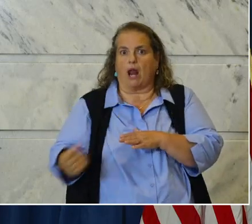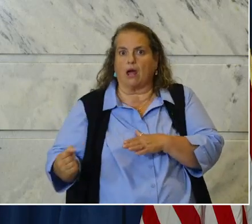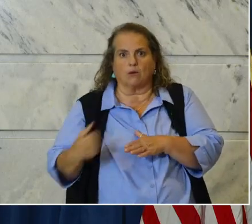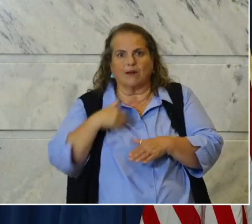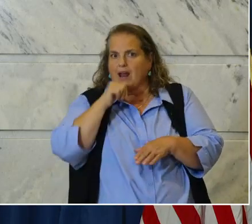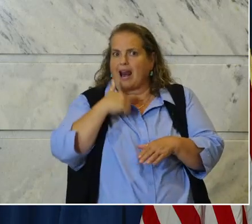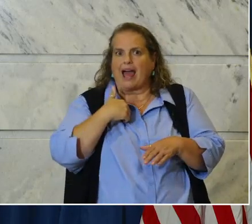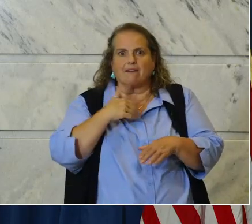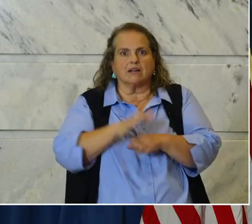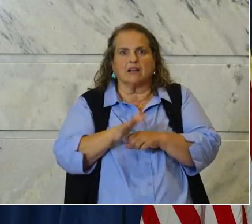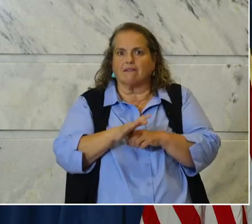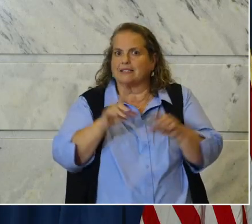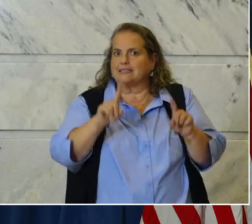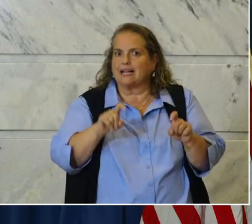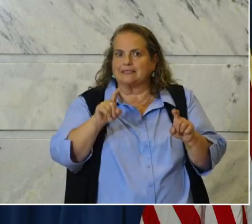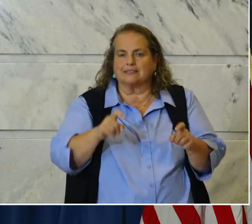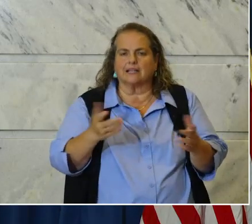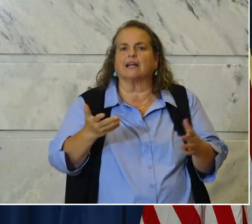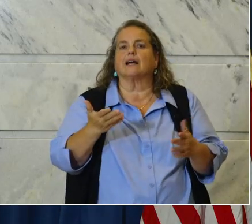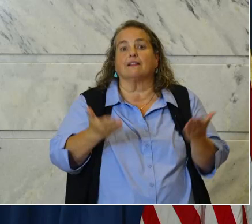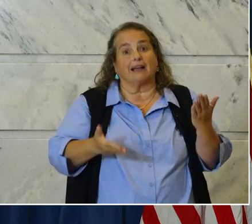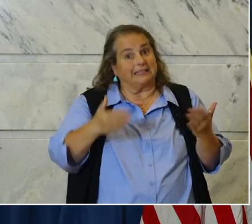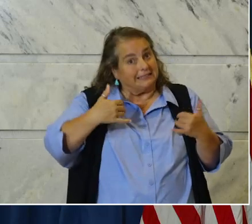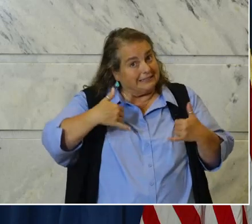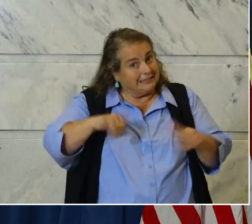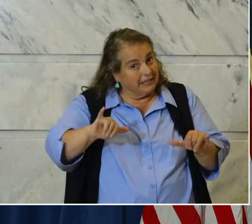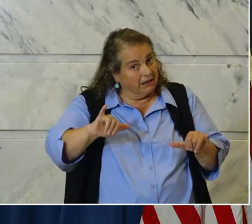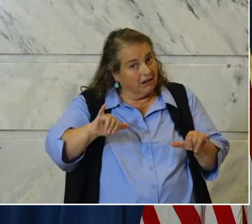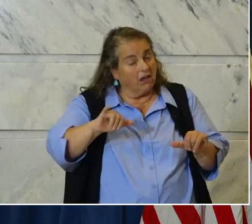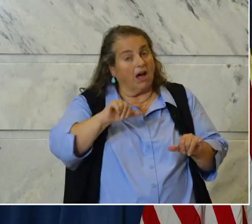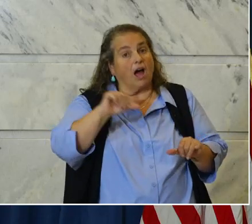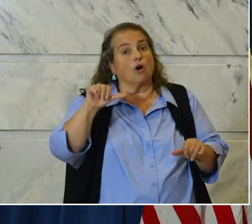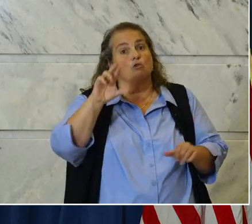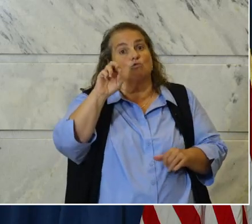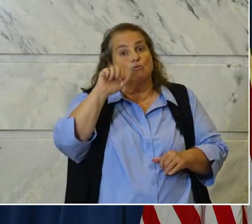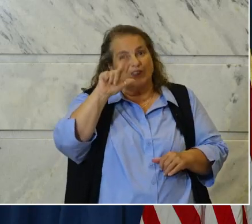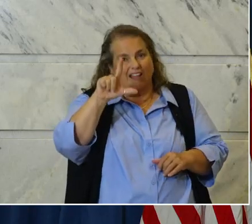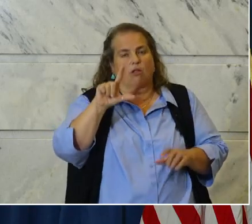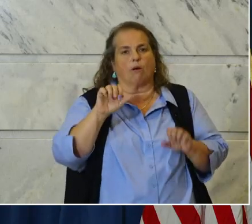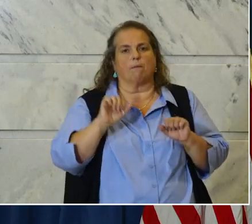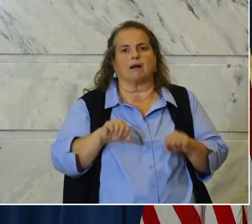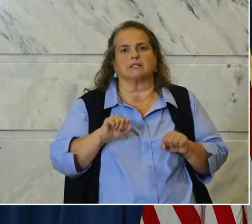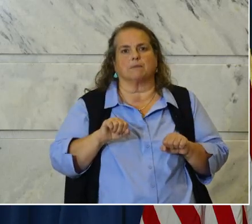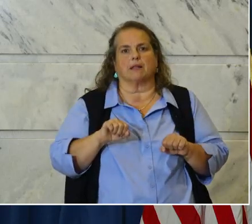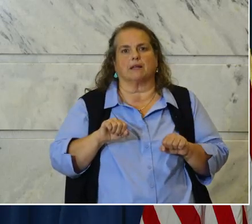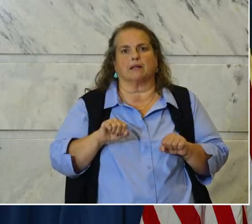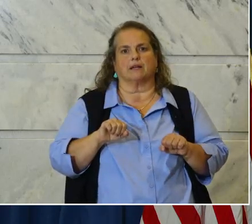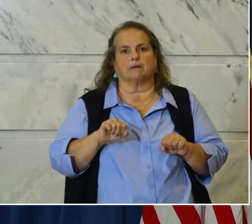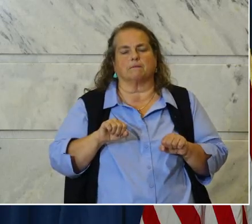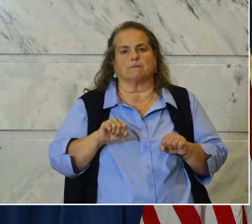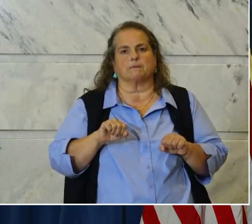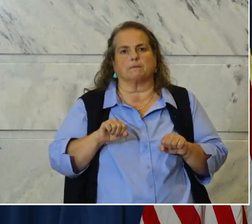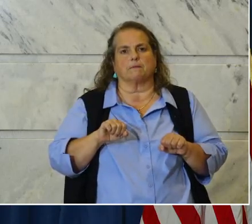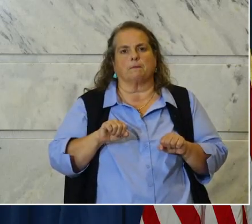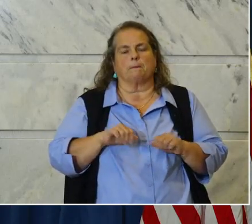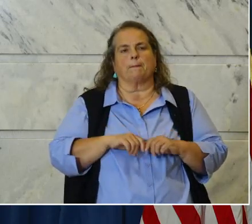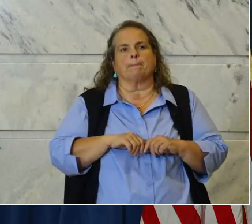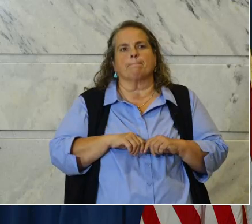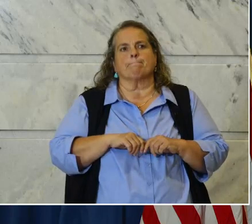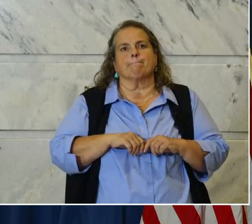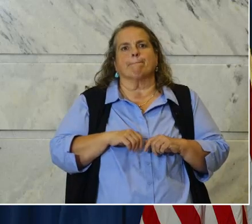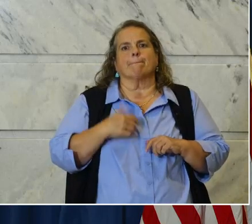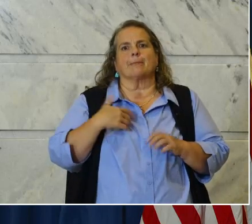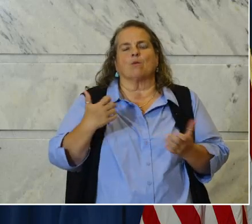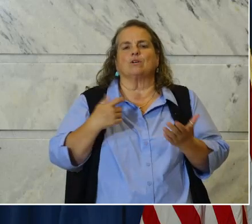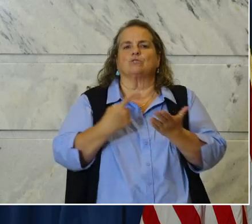That's still a very real possibility. And so if I can, let me work off that to end and get folks out of here